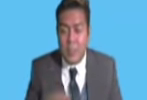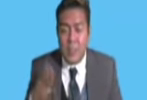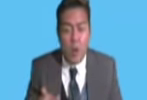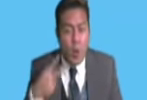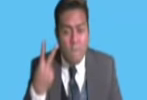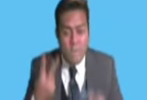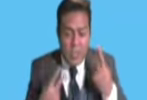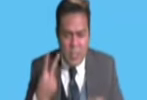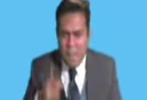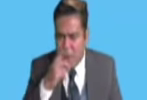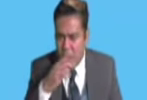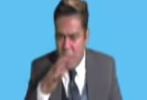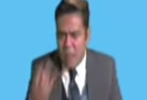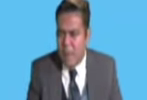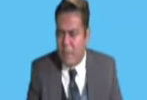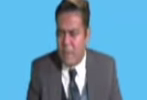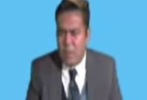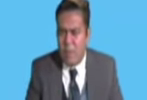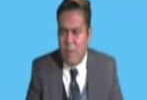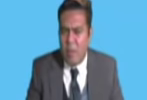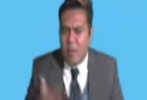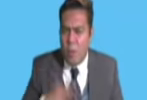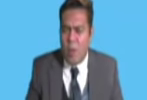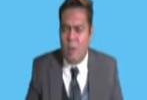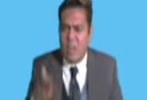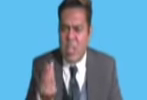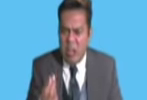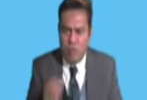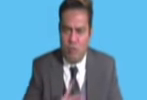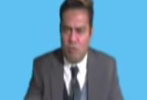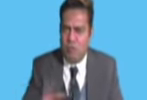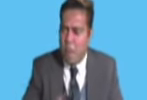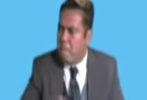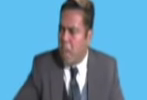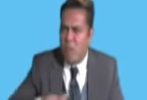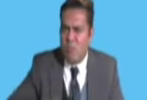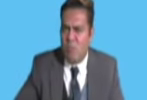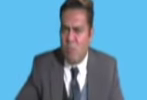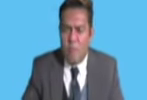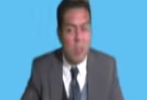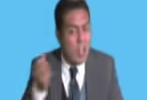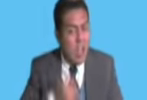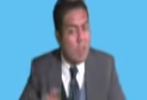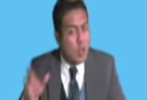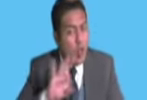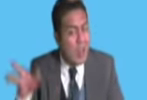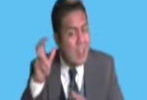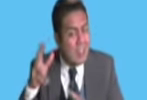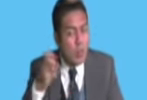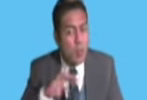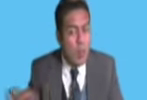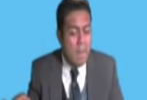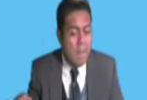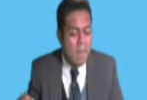constituency visit, people have spoken that they prefer the cash system. But this government is not listening to them. And